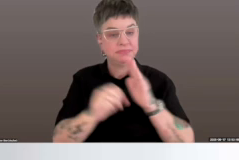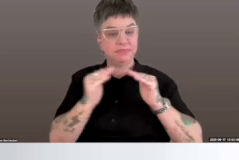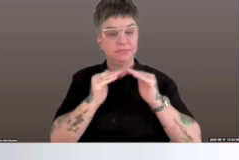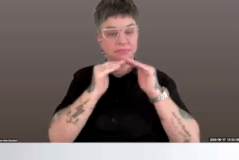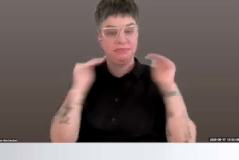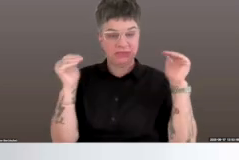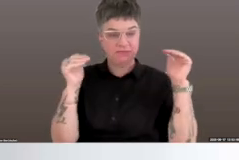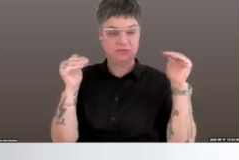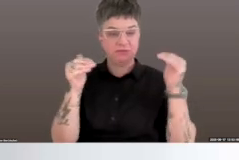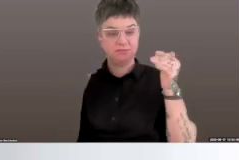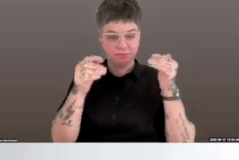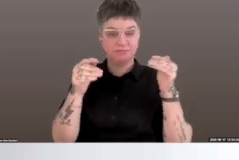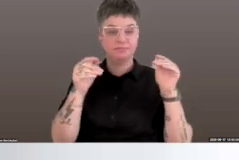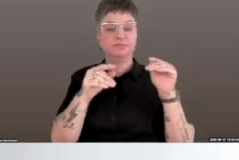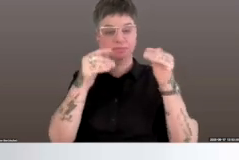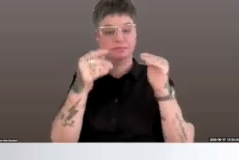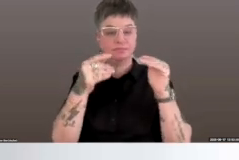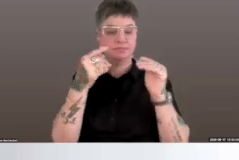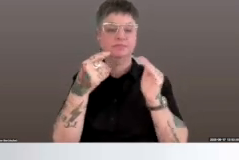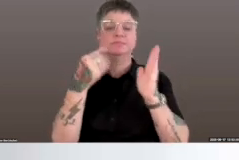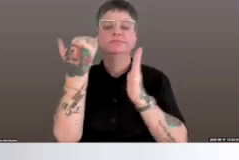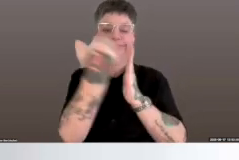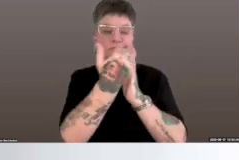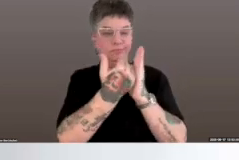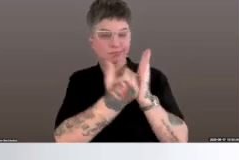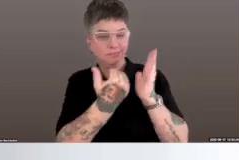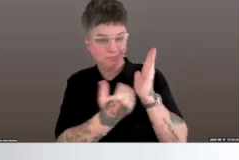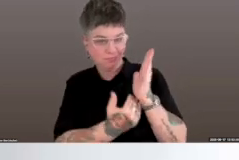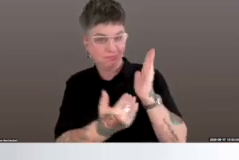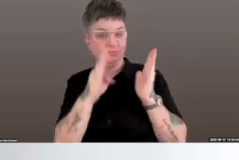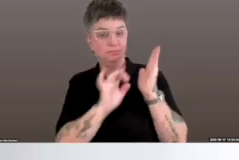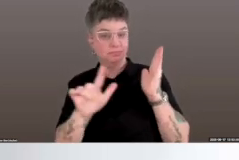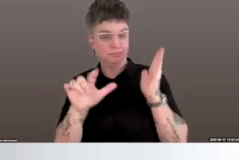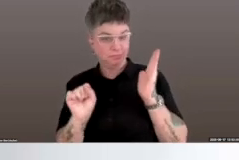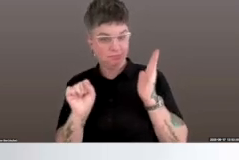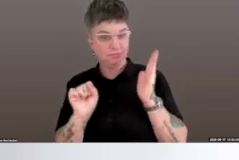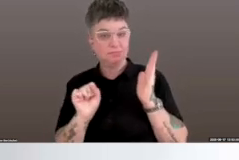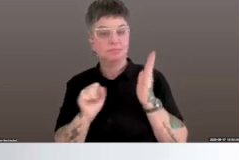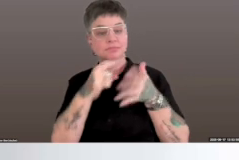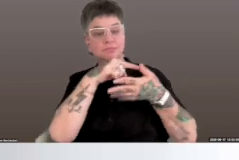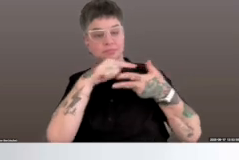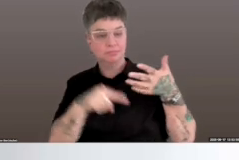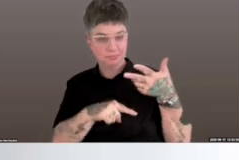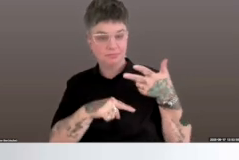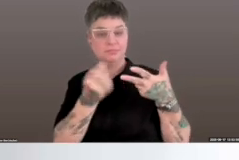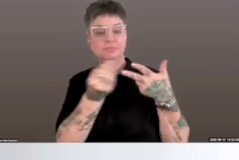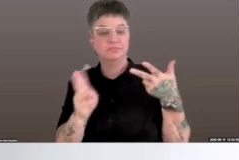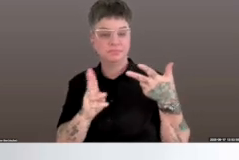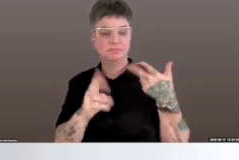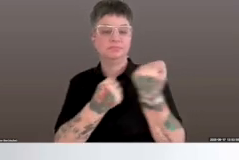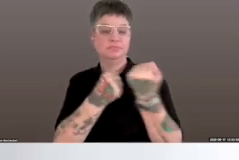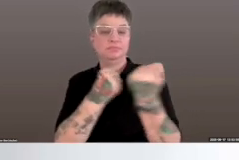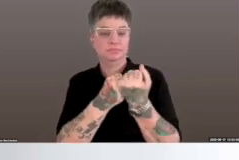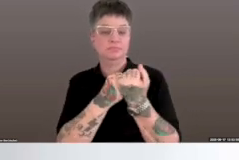including Assembly Bill 617, Senate Bill 375, and Senate Bill 350 are a few of the drivers behind these goals that are on the